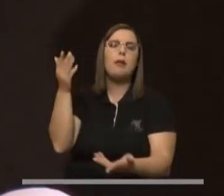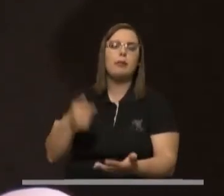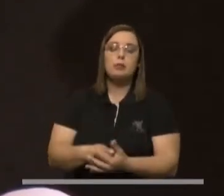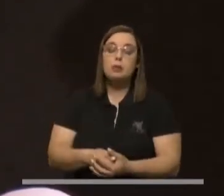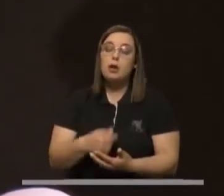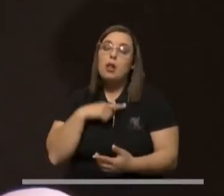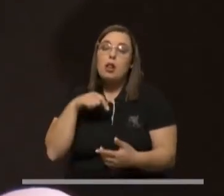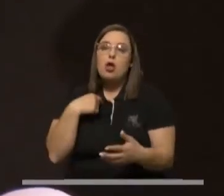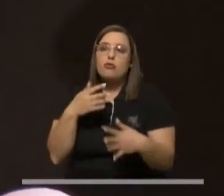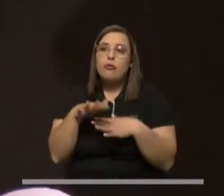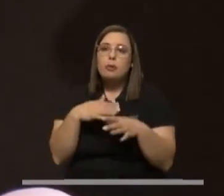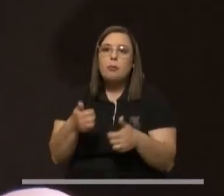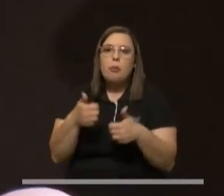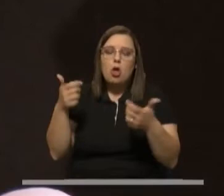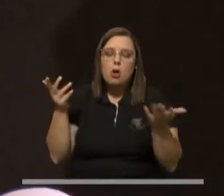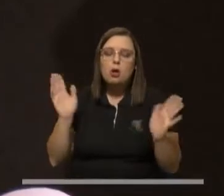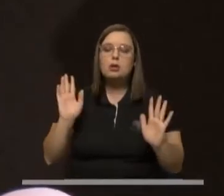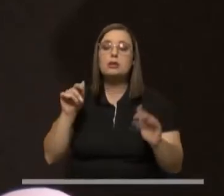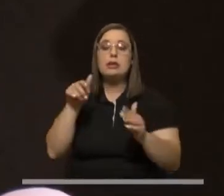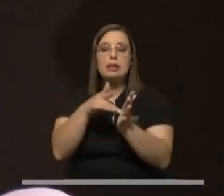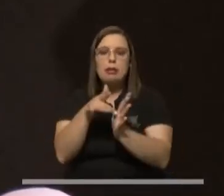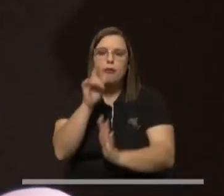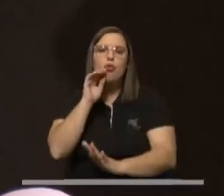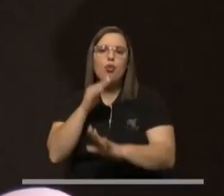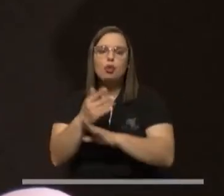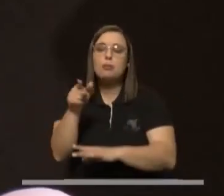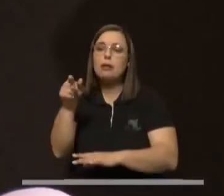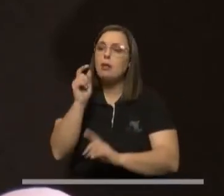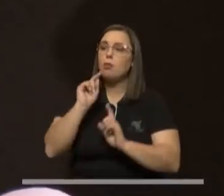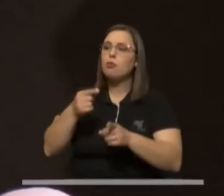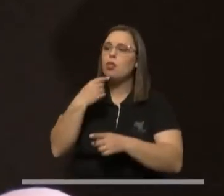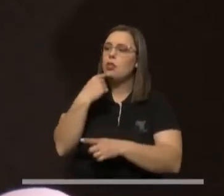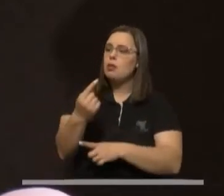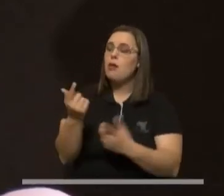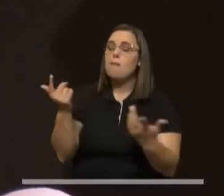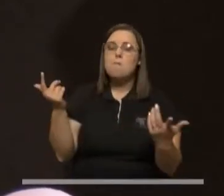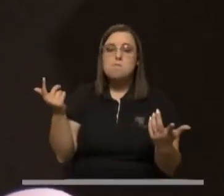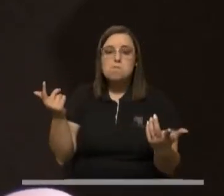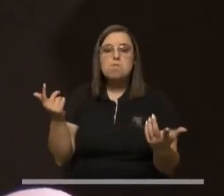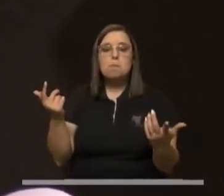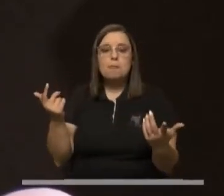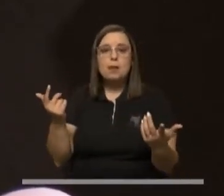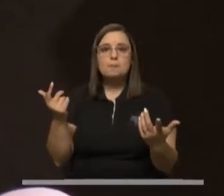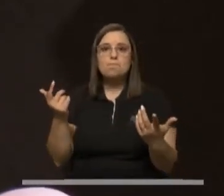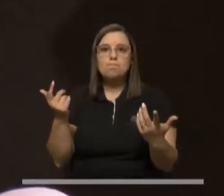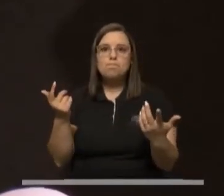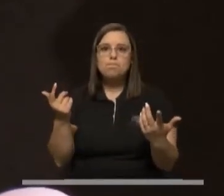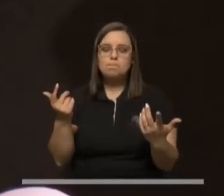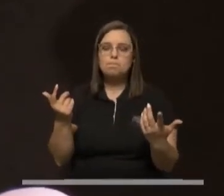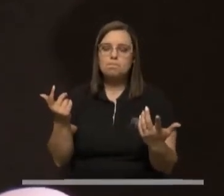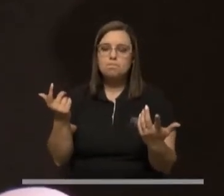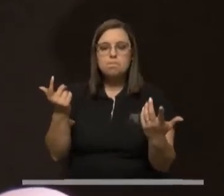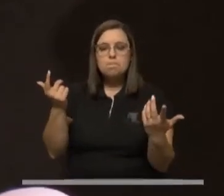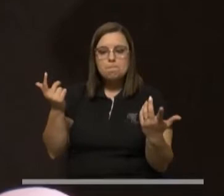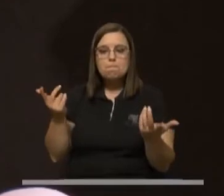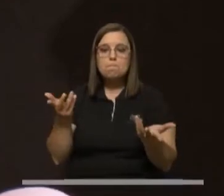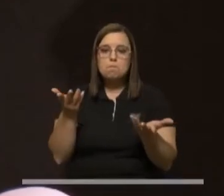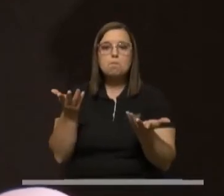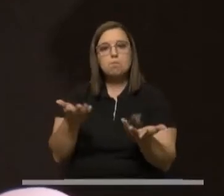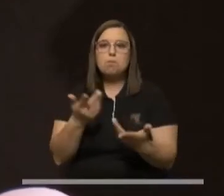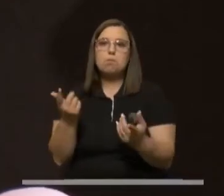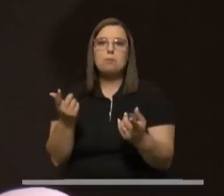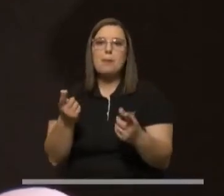so now, thanks to him, we know what we're doing a little bit better. And so in this his latest book, he starts by saying